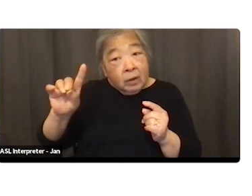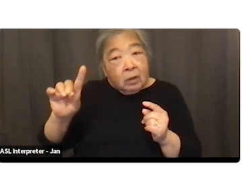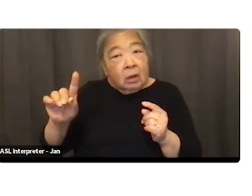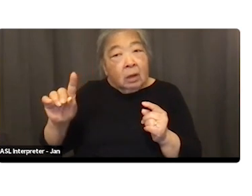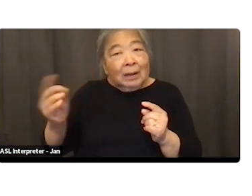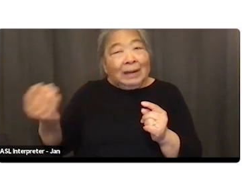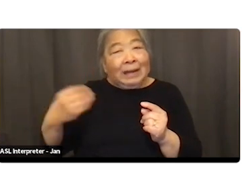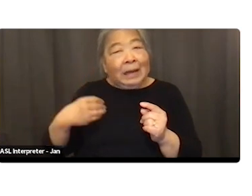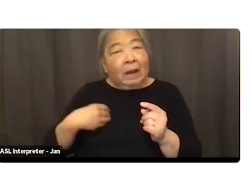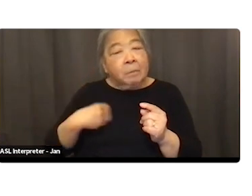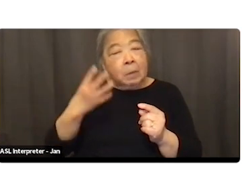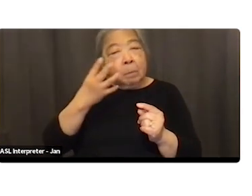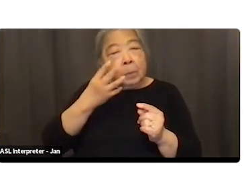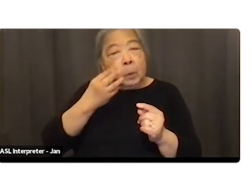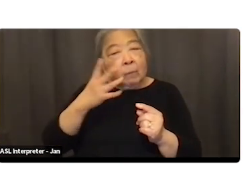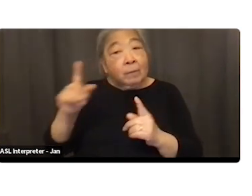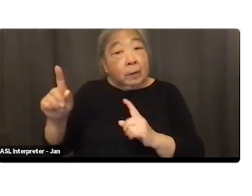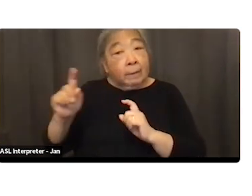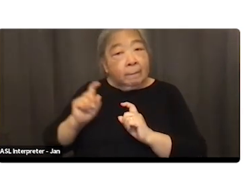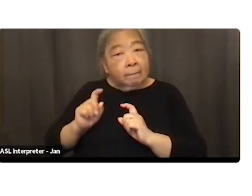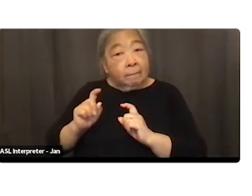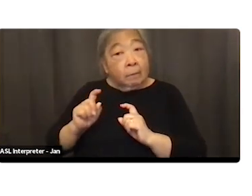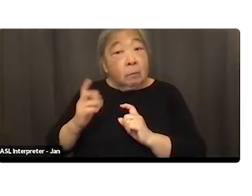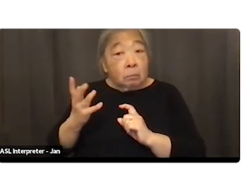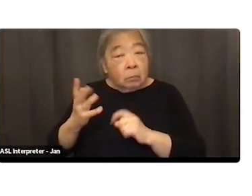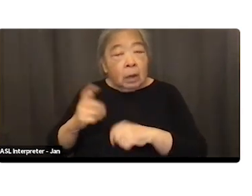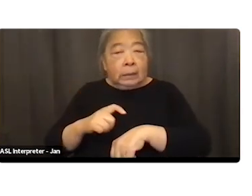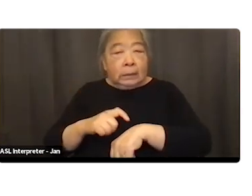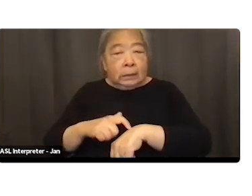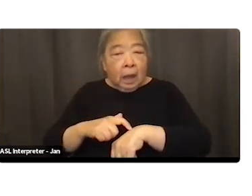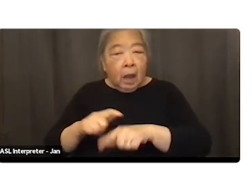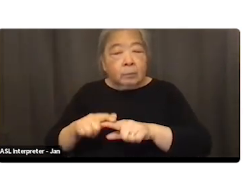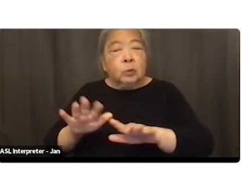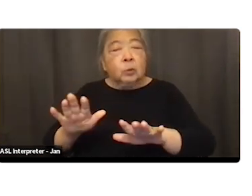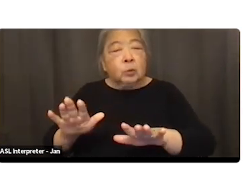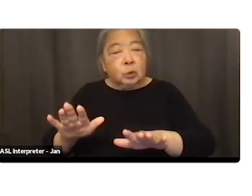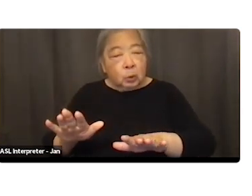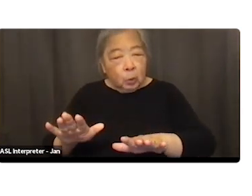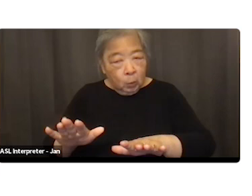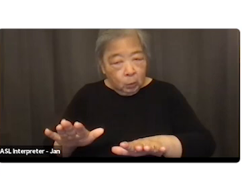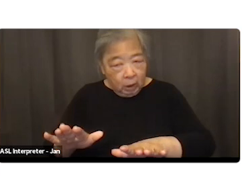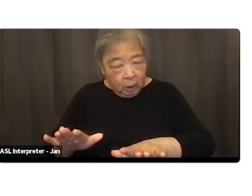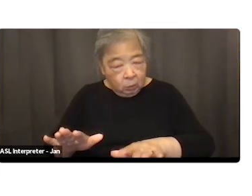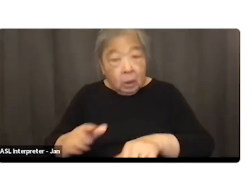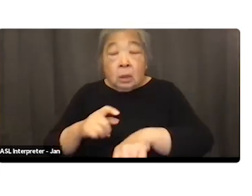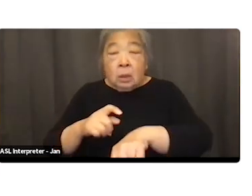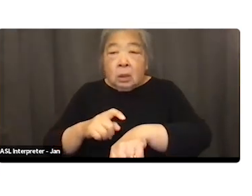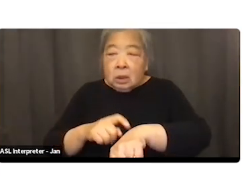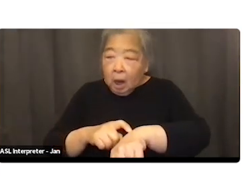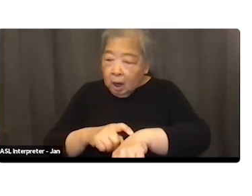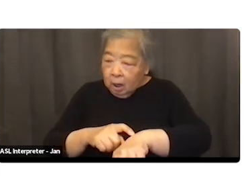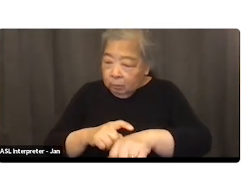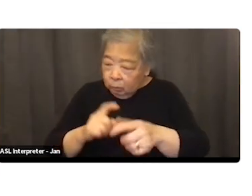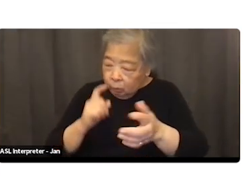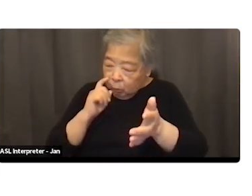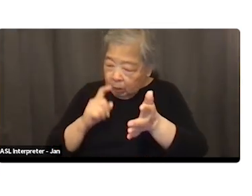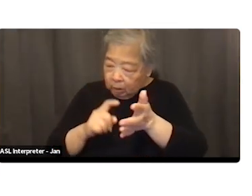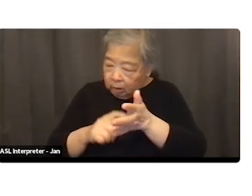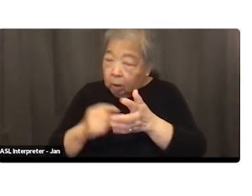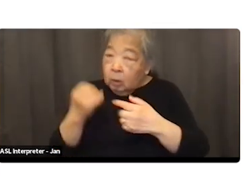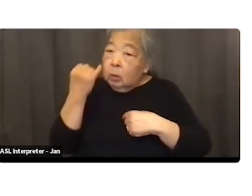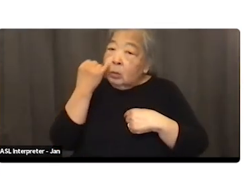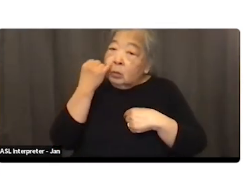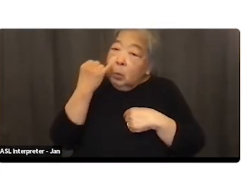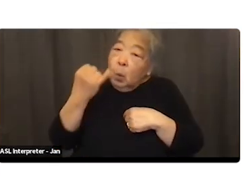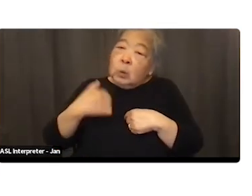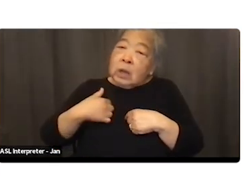the time to slow down, was the time to recognize what would happen if I could